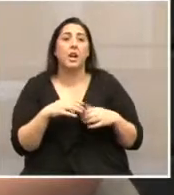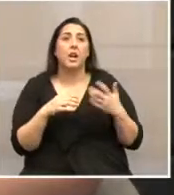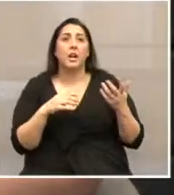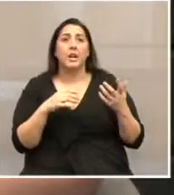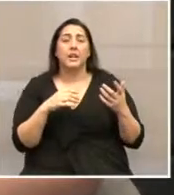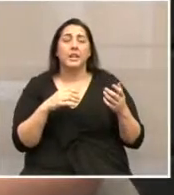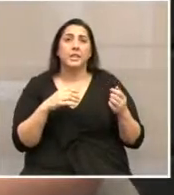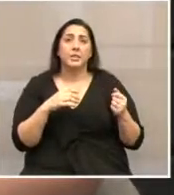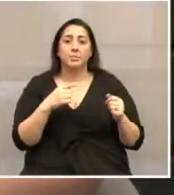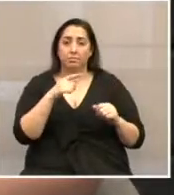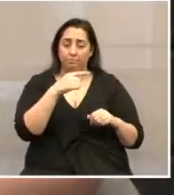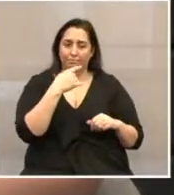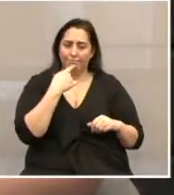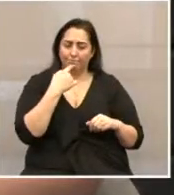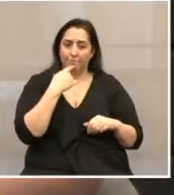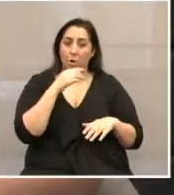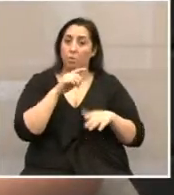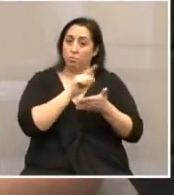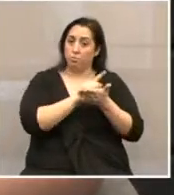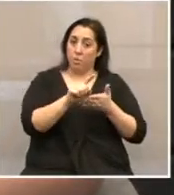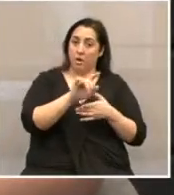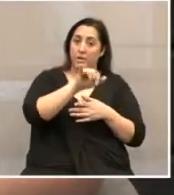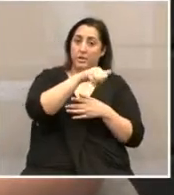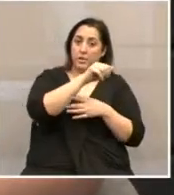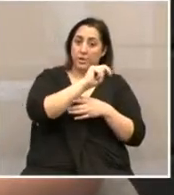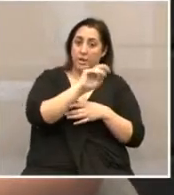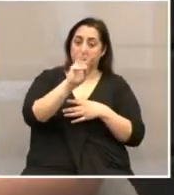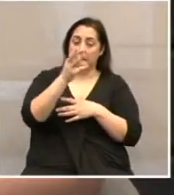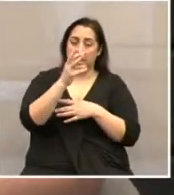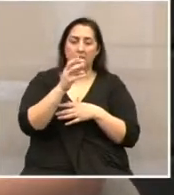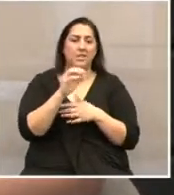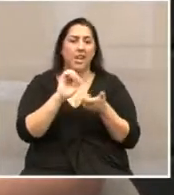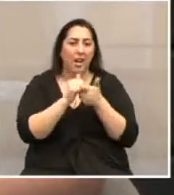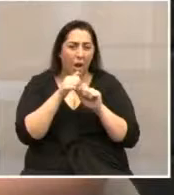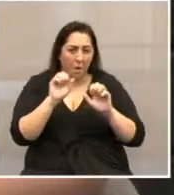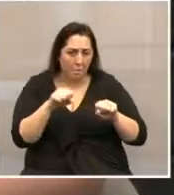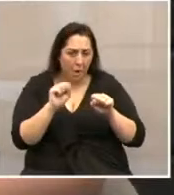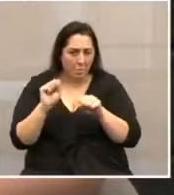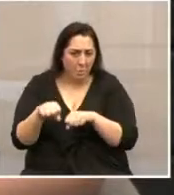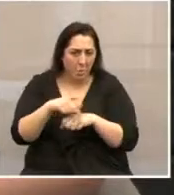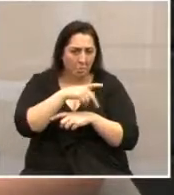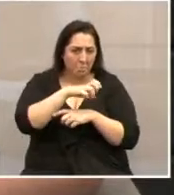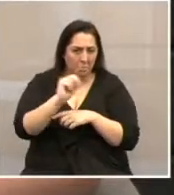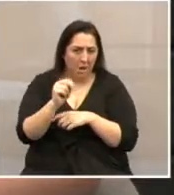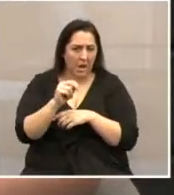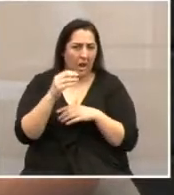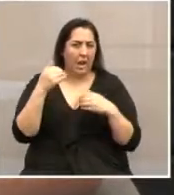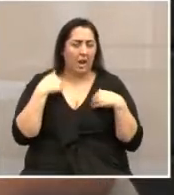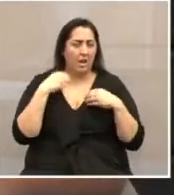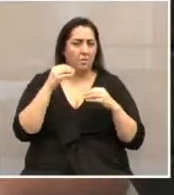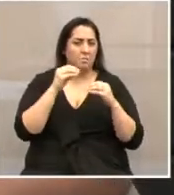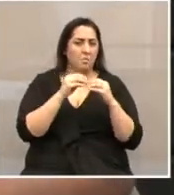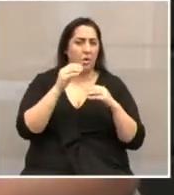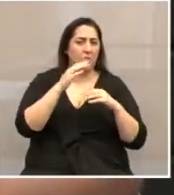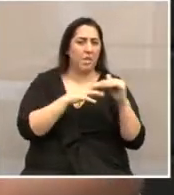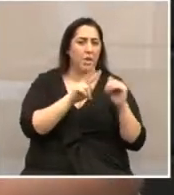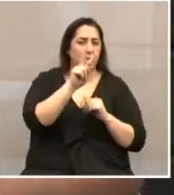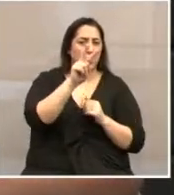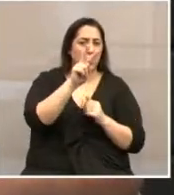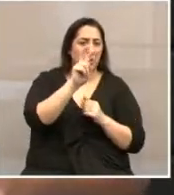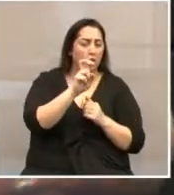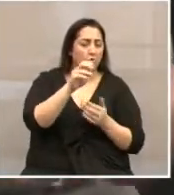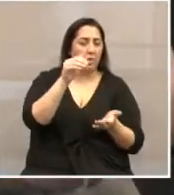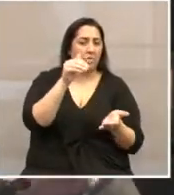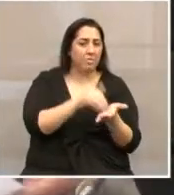she states on the week of January 6th, how is it possible that in Pennsylvania there are 200,000 more votes on election day than there were on the